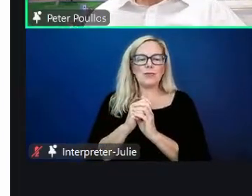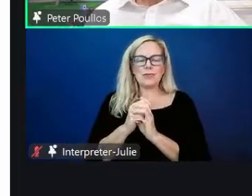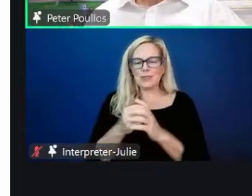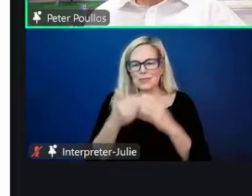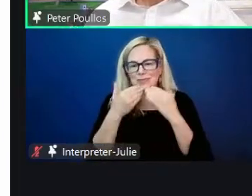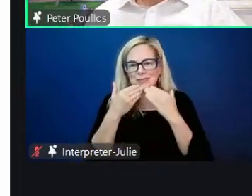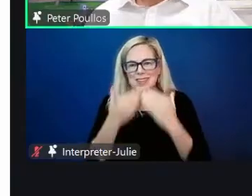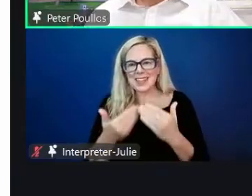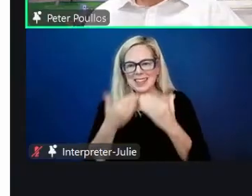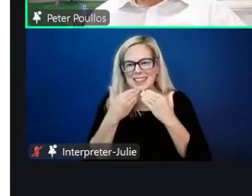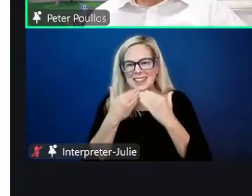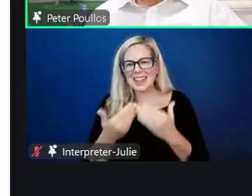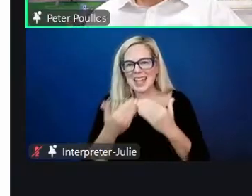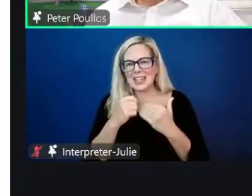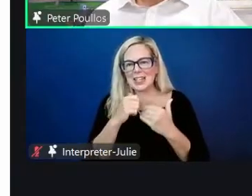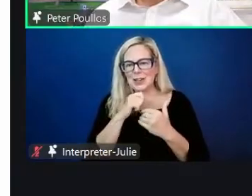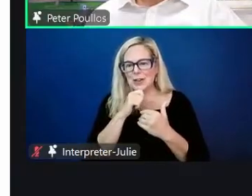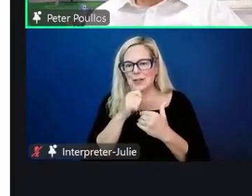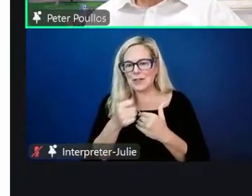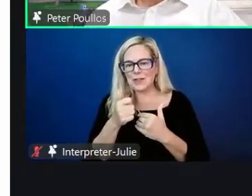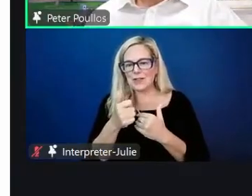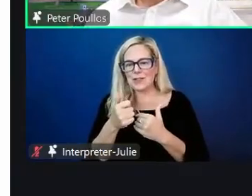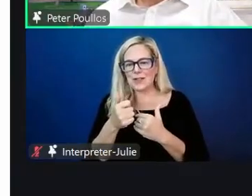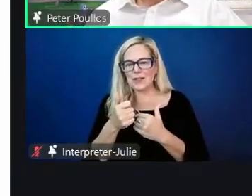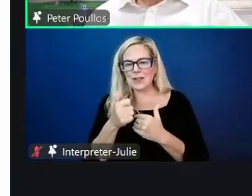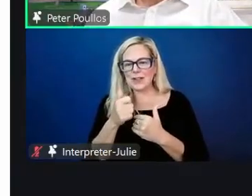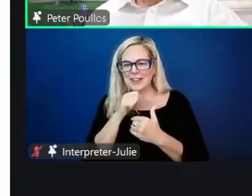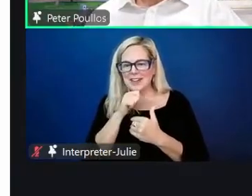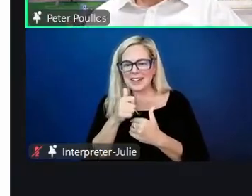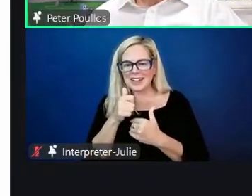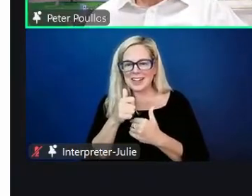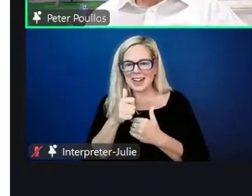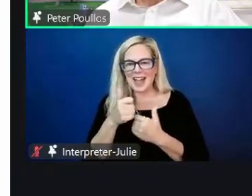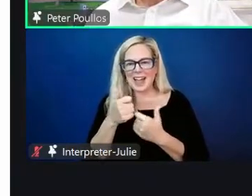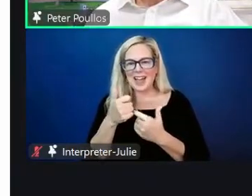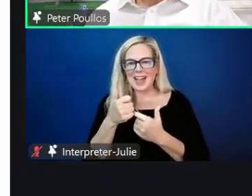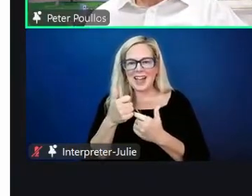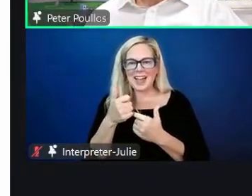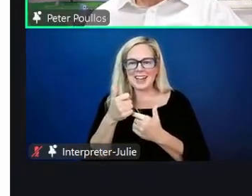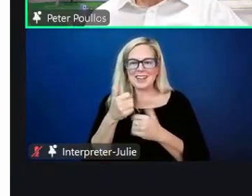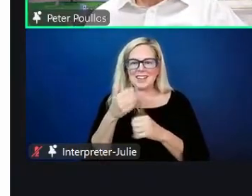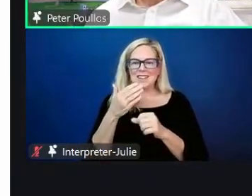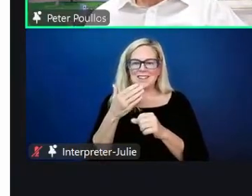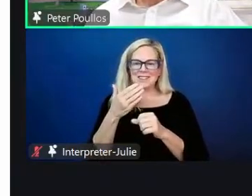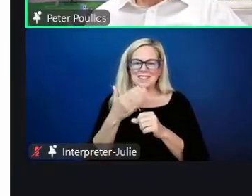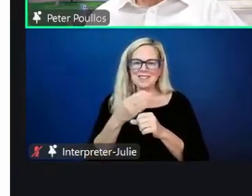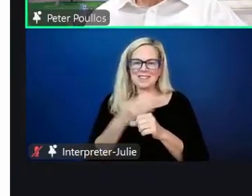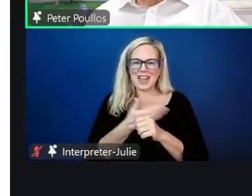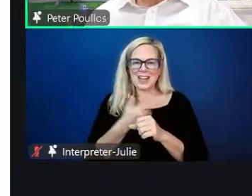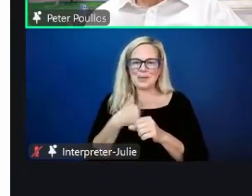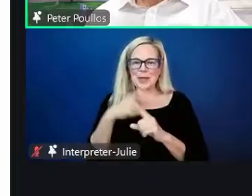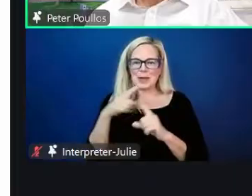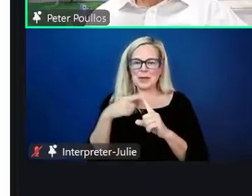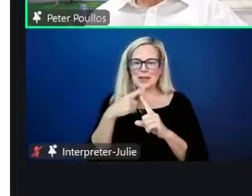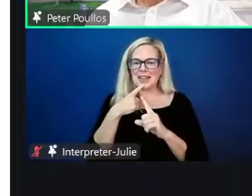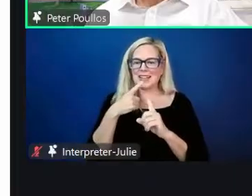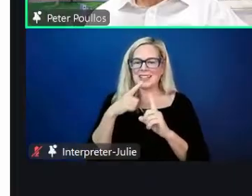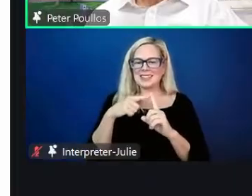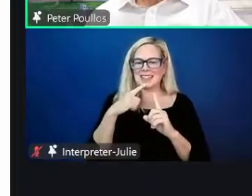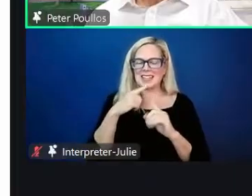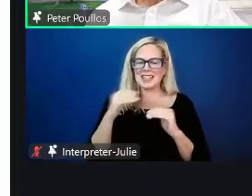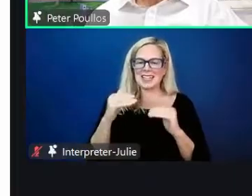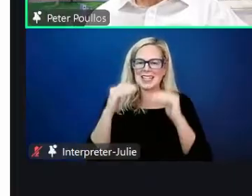Thank you for not disowning me when I suggested increasing the number of presenters at this year's